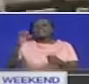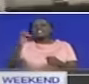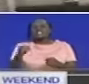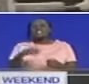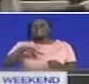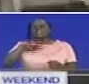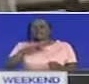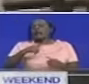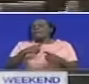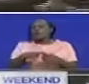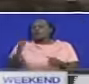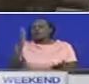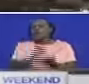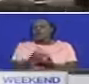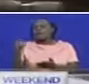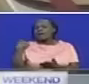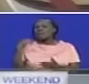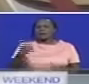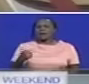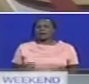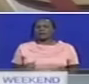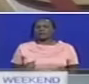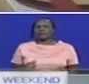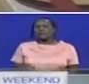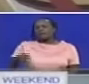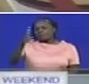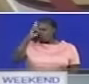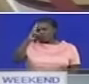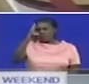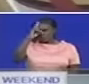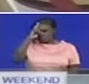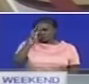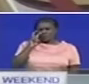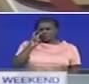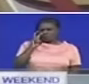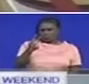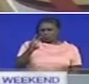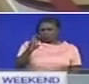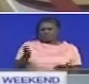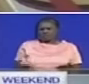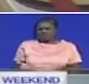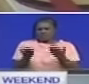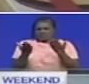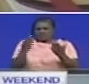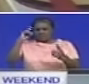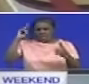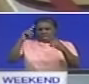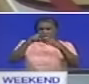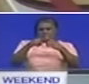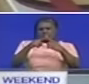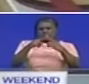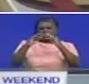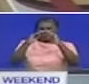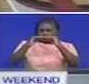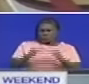yet to be confirmed by police. Police visibility has been enhanced with the aim of deterring